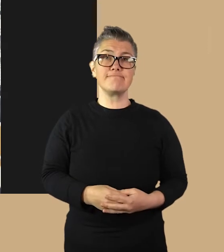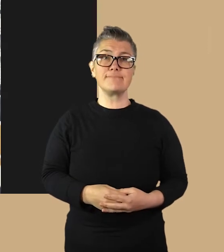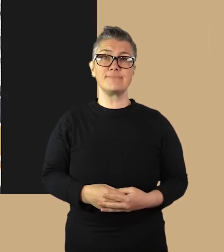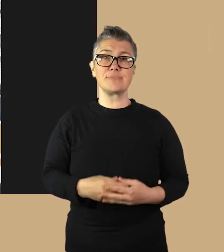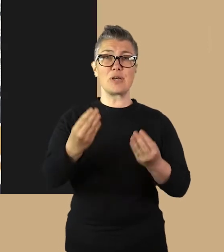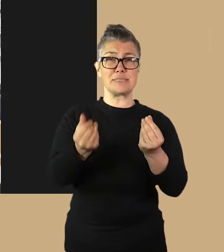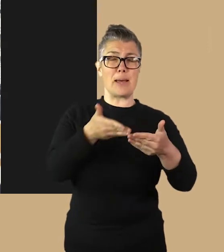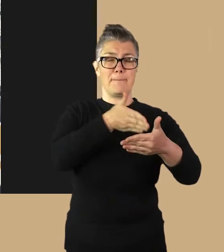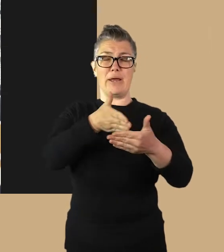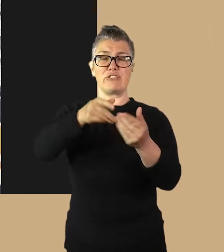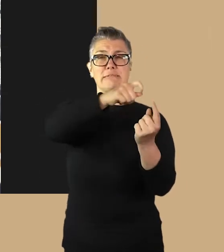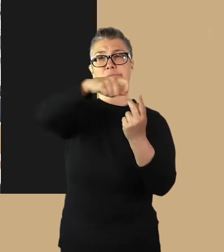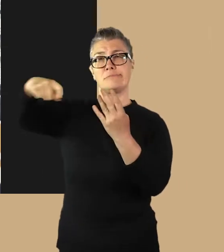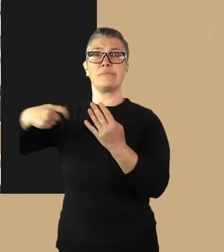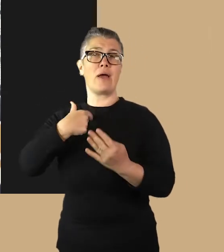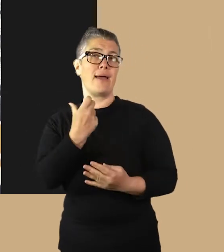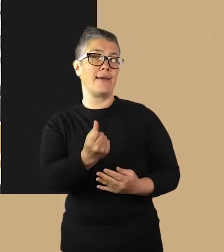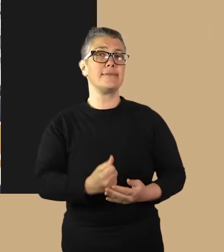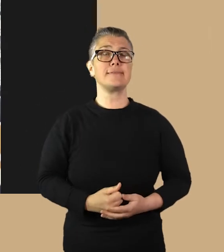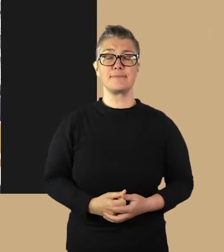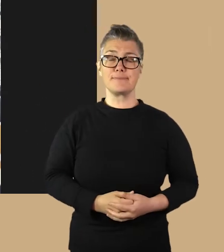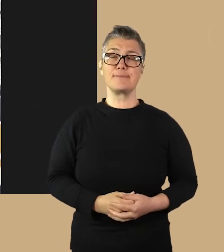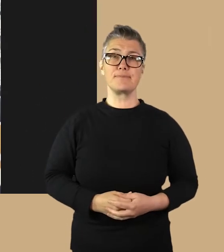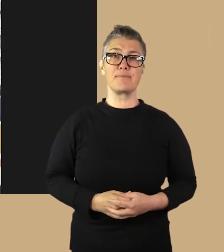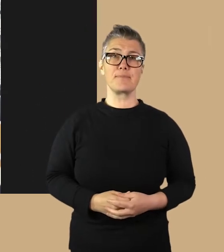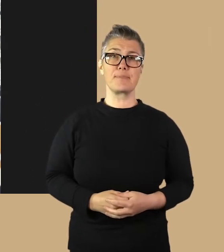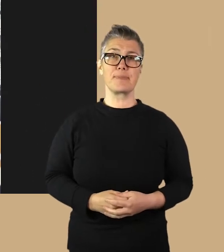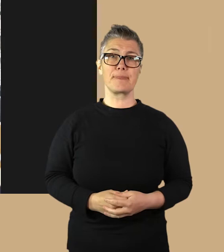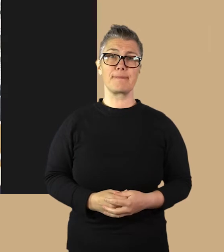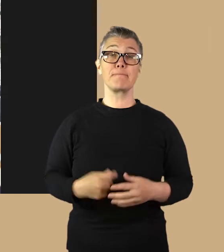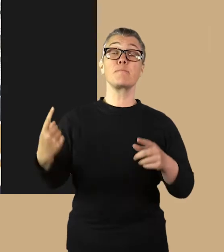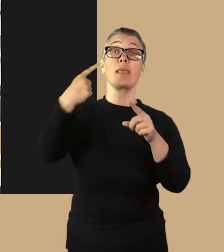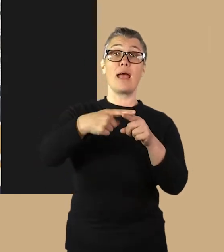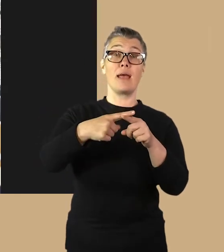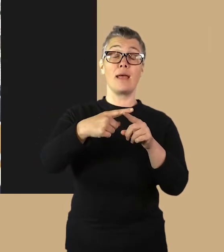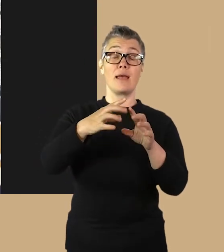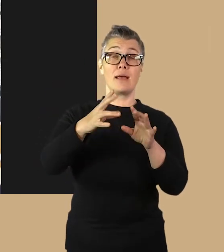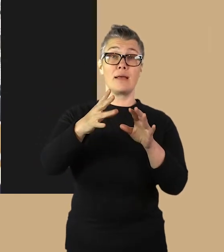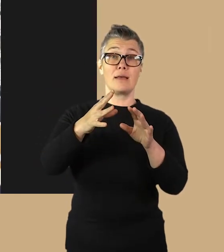So these were some of the barriers that I was experiencing.